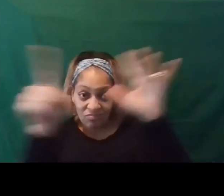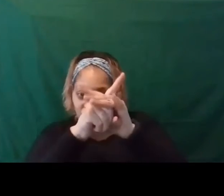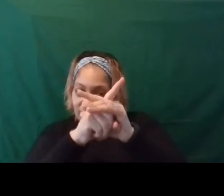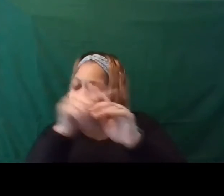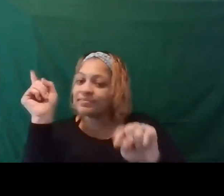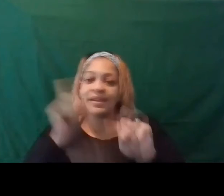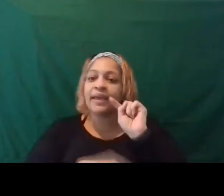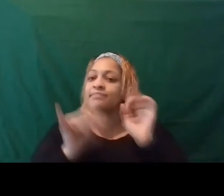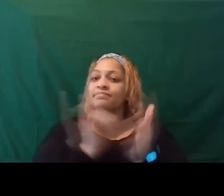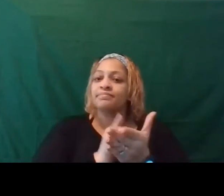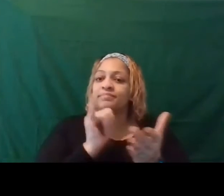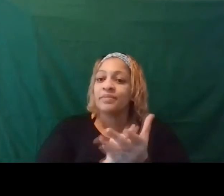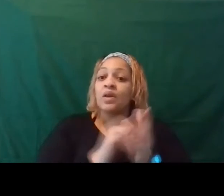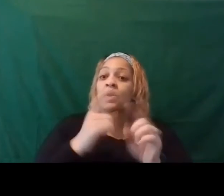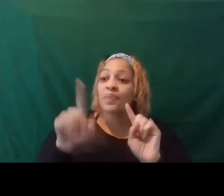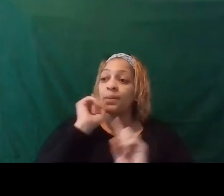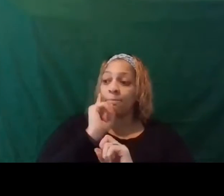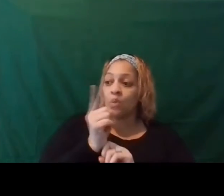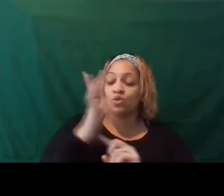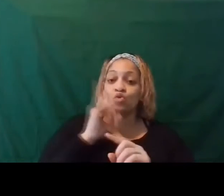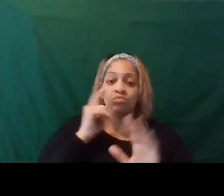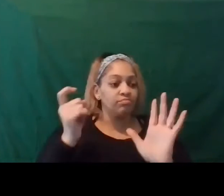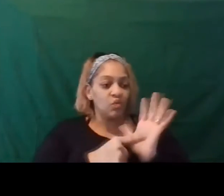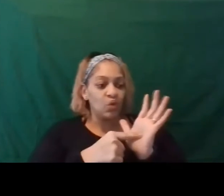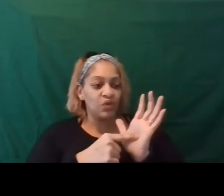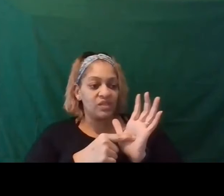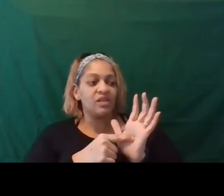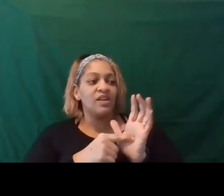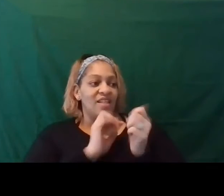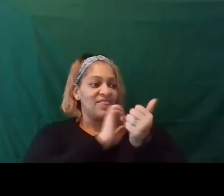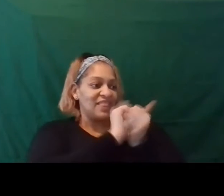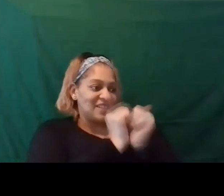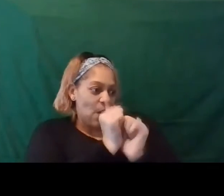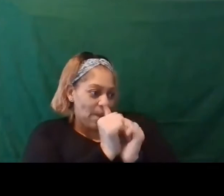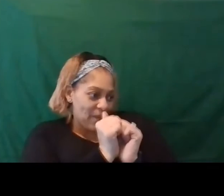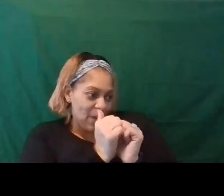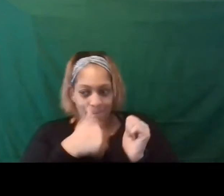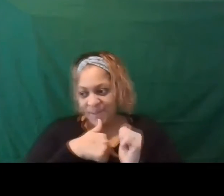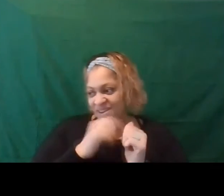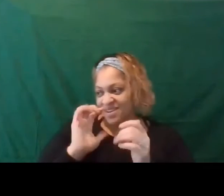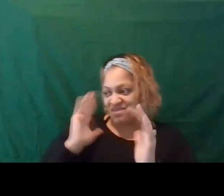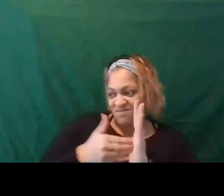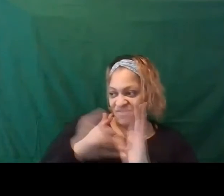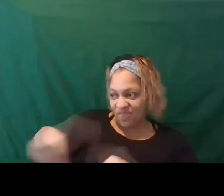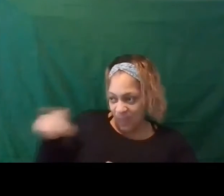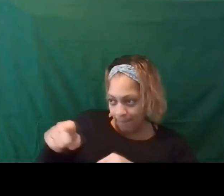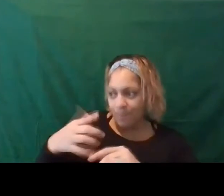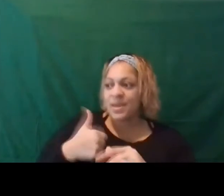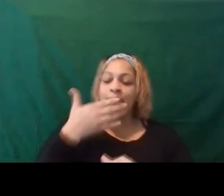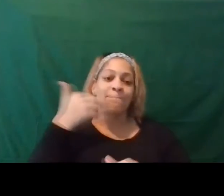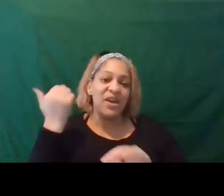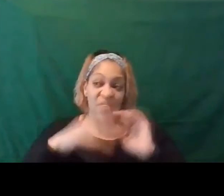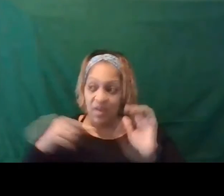the moment you spot whatever it is, this is competition, me versus them, me wanting to be better